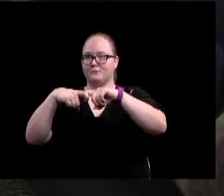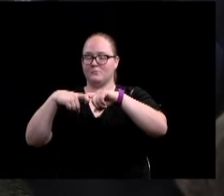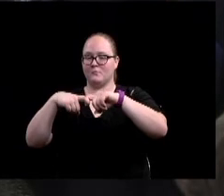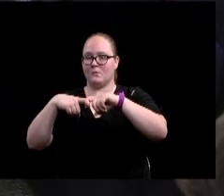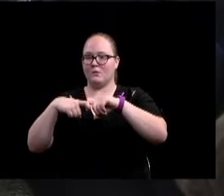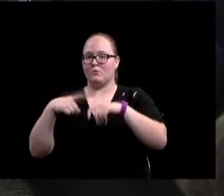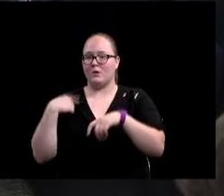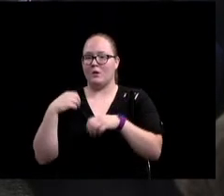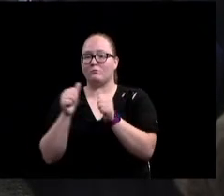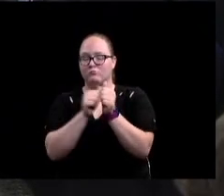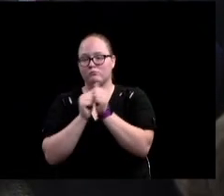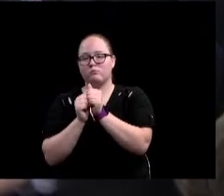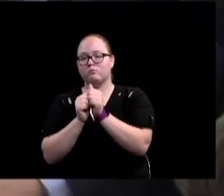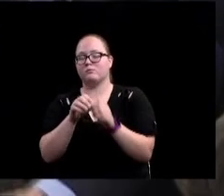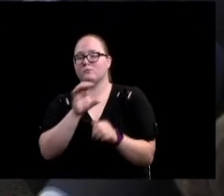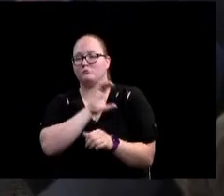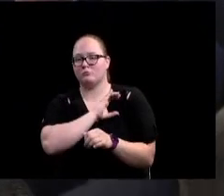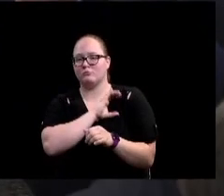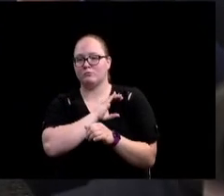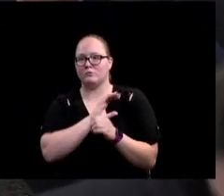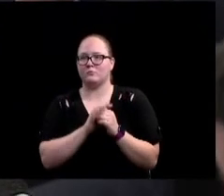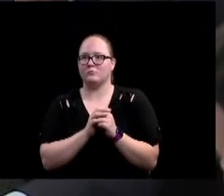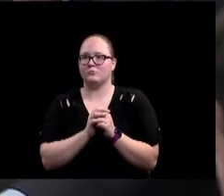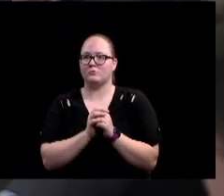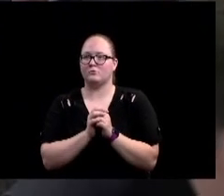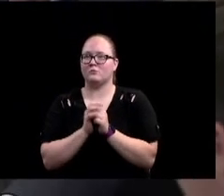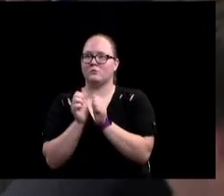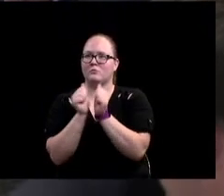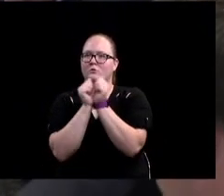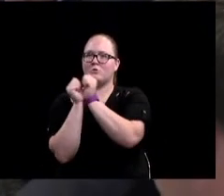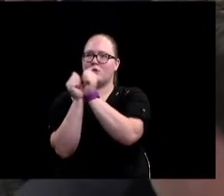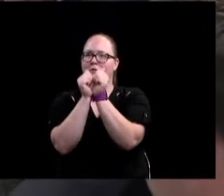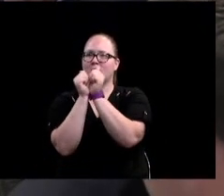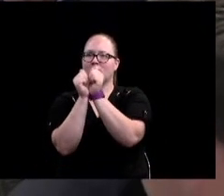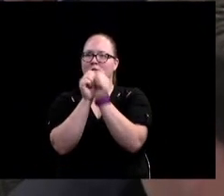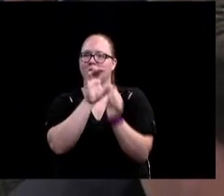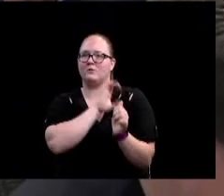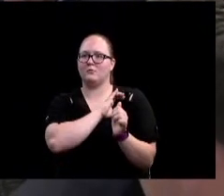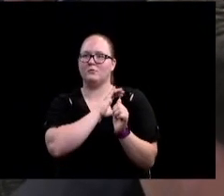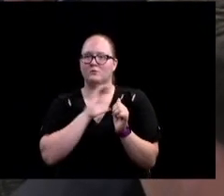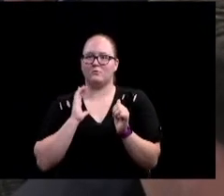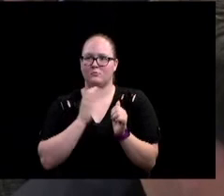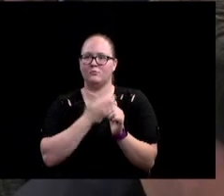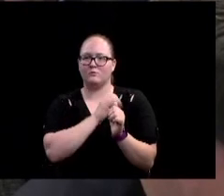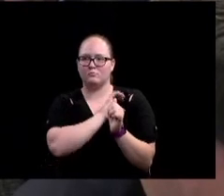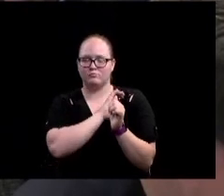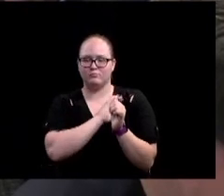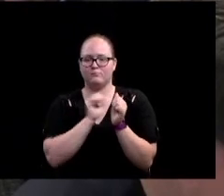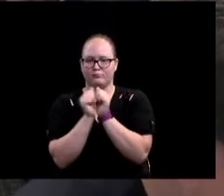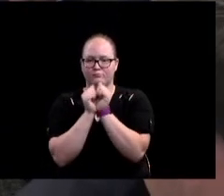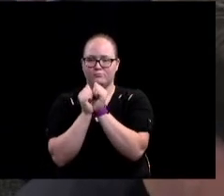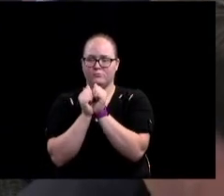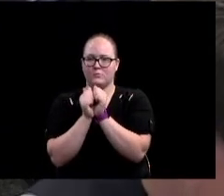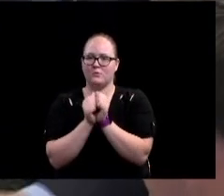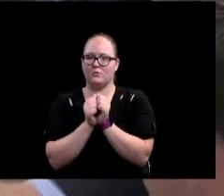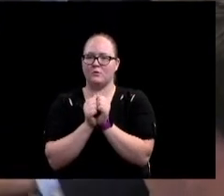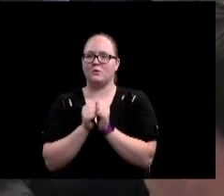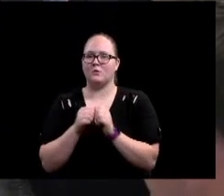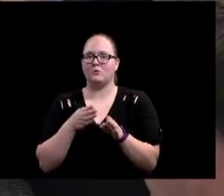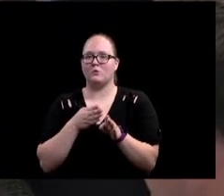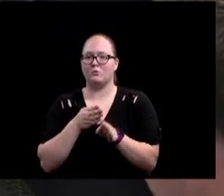a very low day in my career when that occurs, but at the same